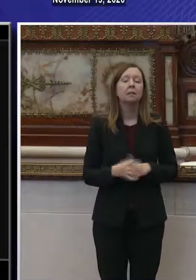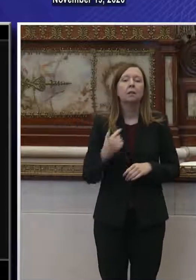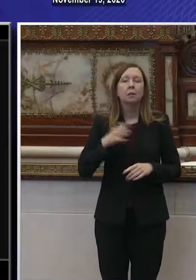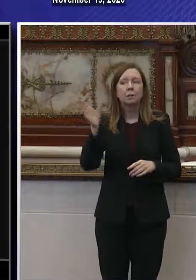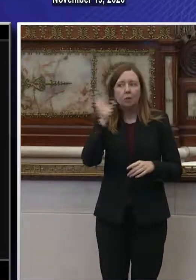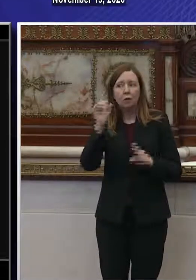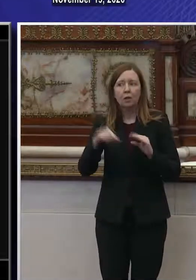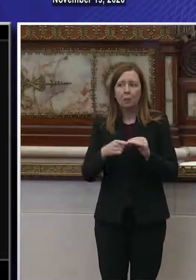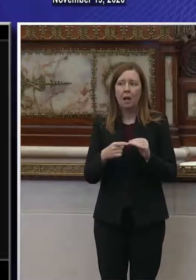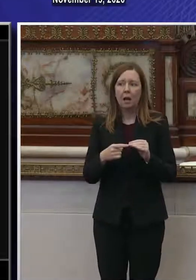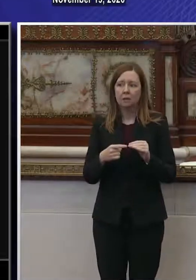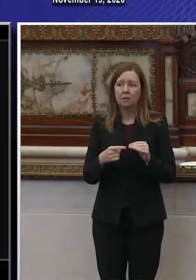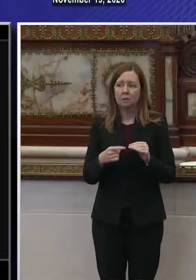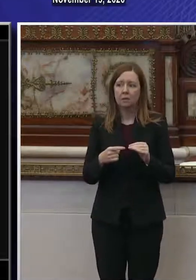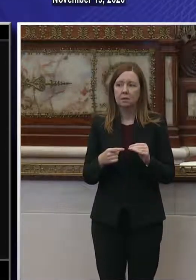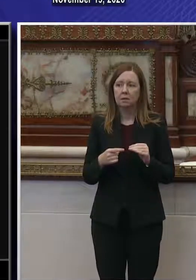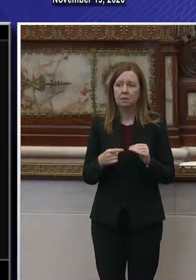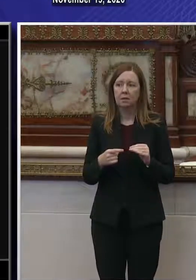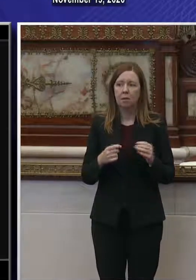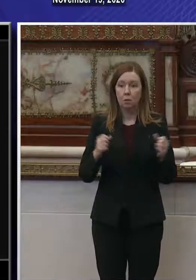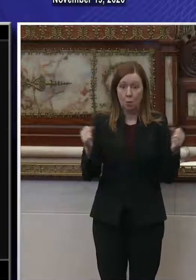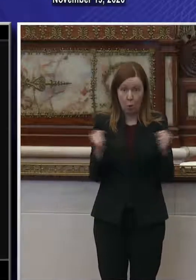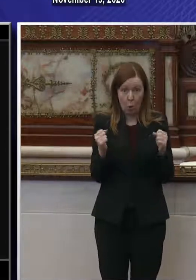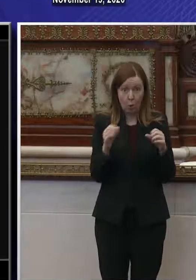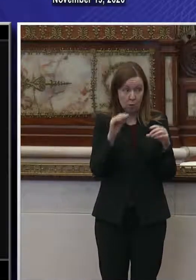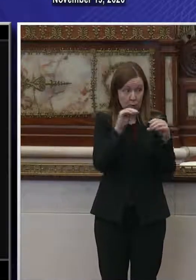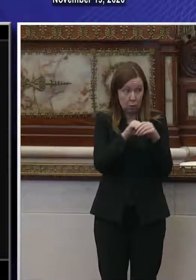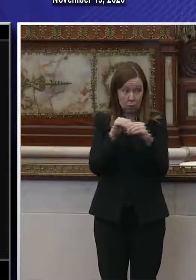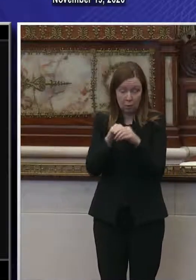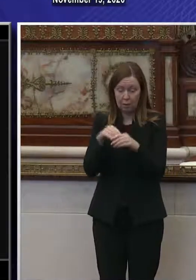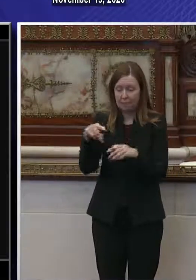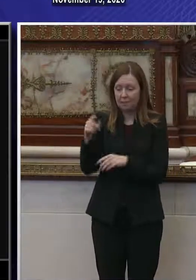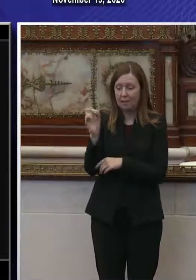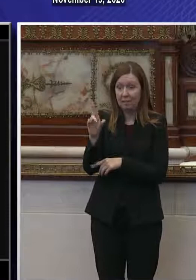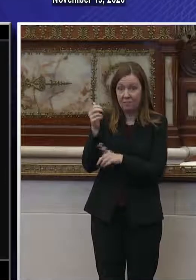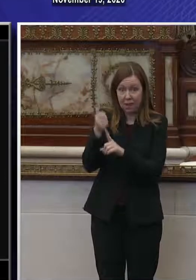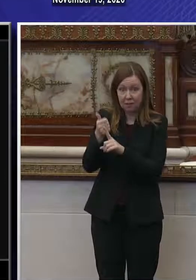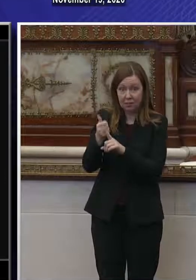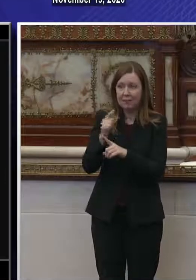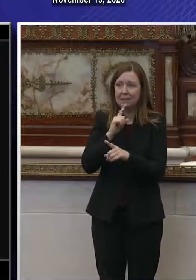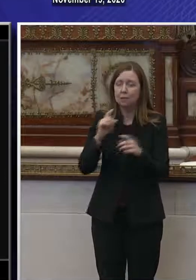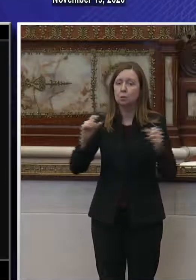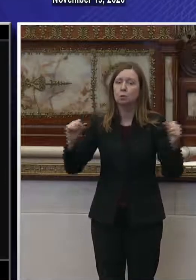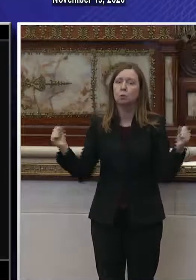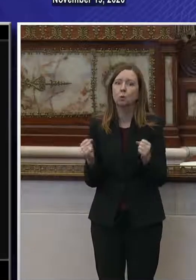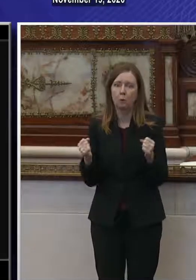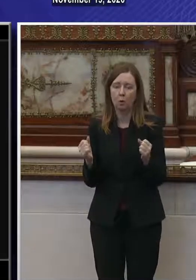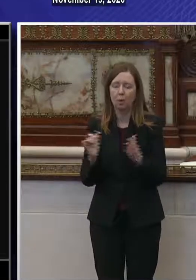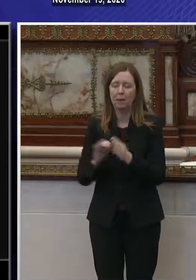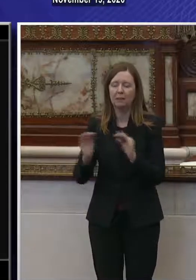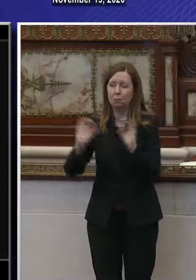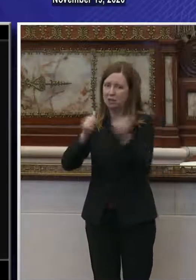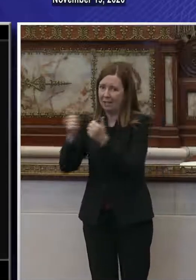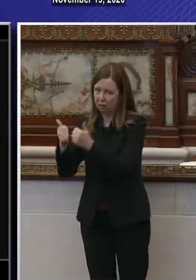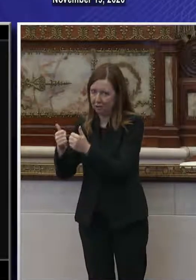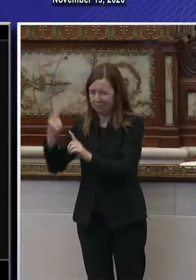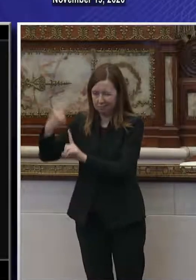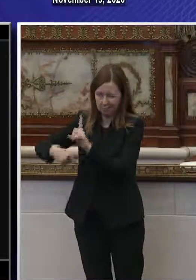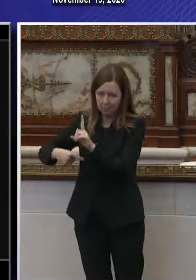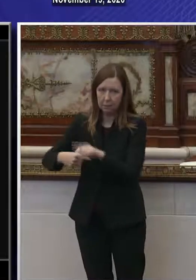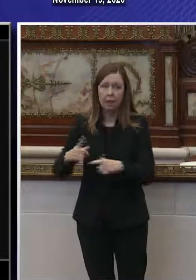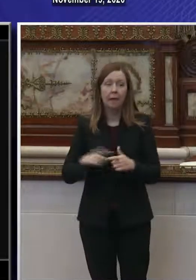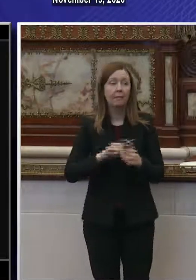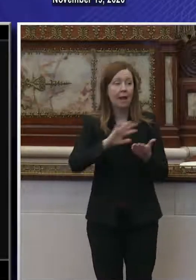heard about the cold storage. It's the Pfizer that's the super cold, that's the more challenging. And then the amount